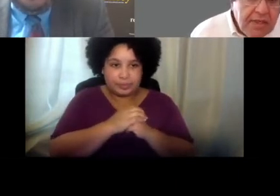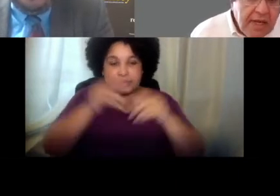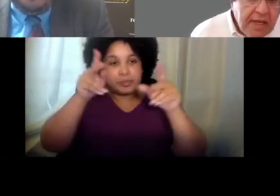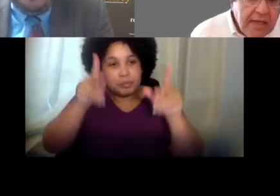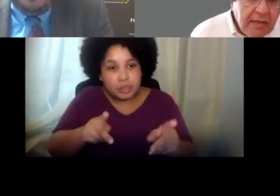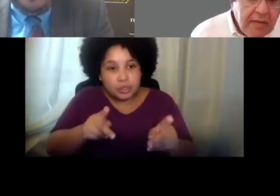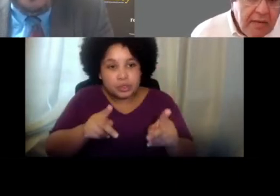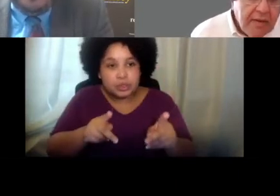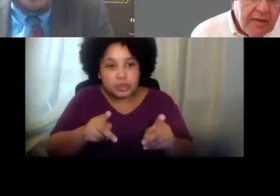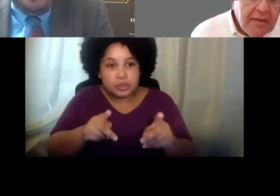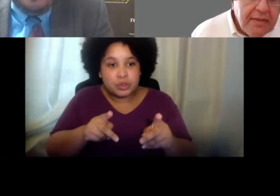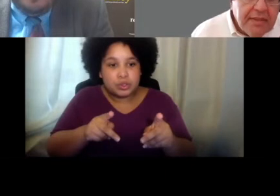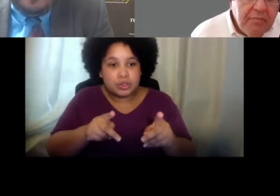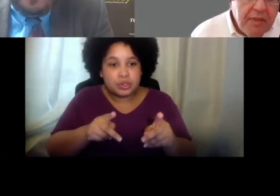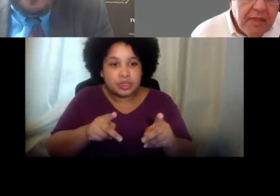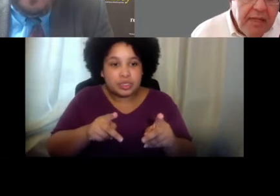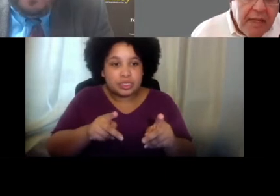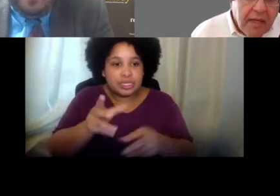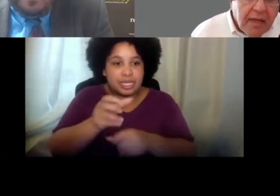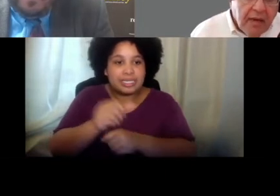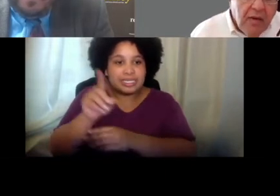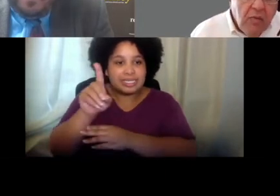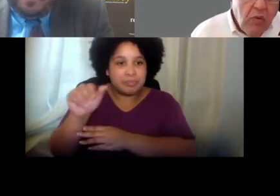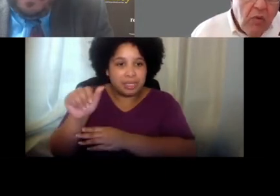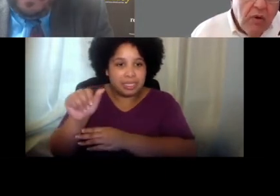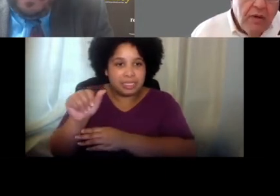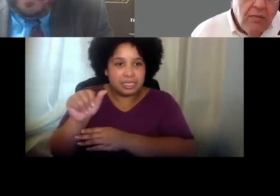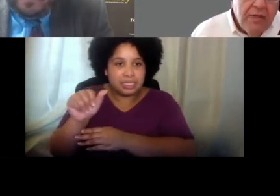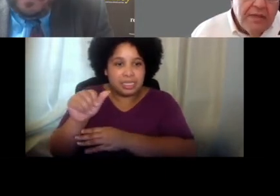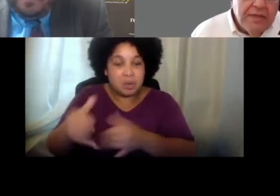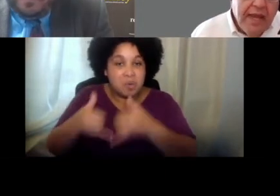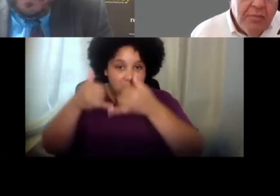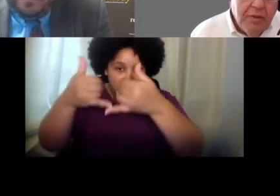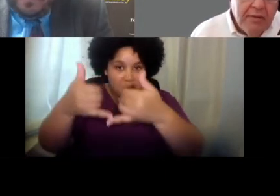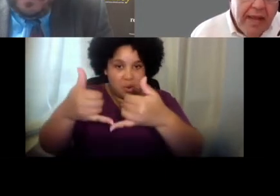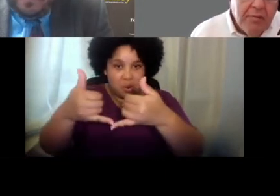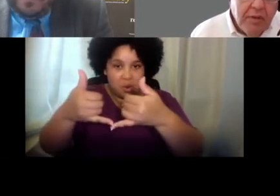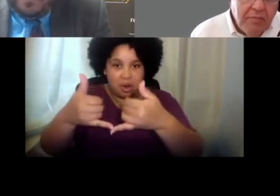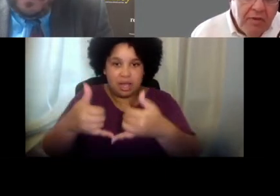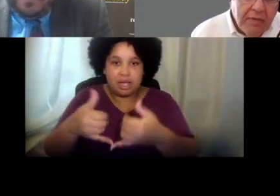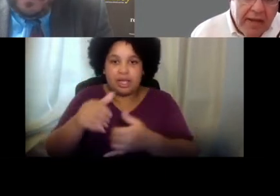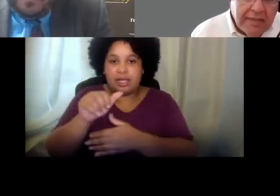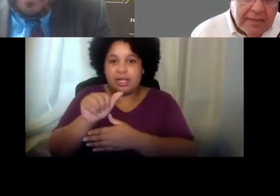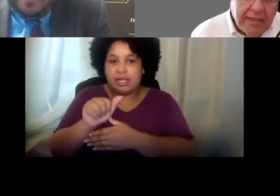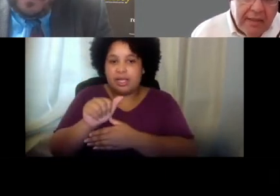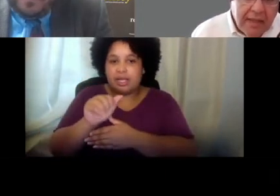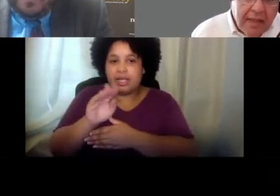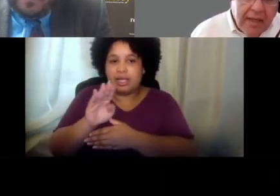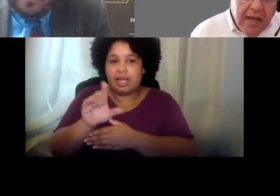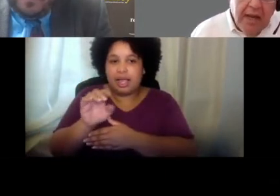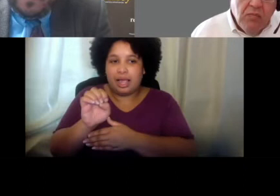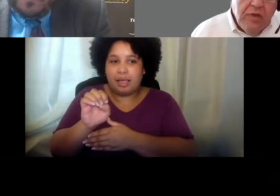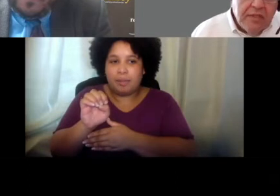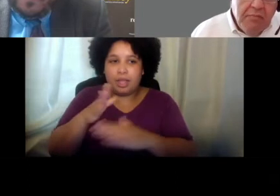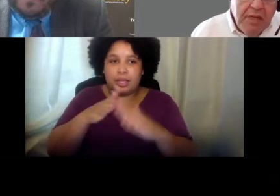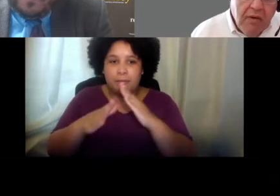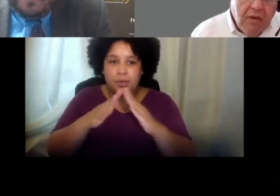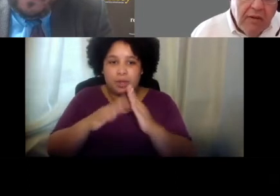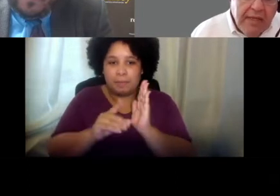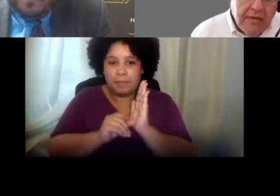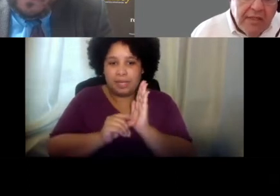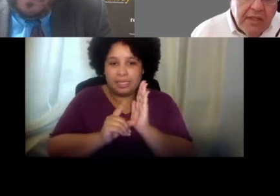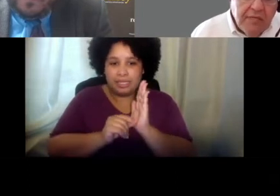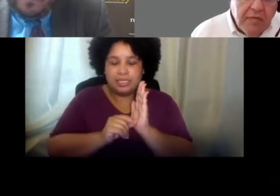person getting the disability award. What is this? ABLE, the ABLE Community Magazine. And we submit